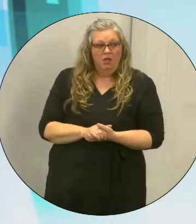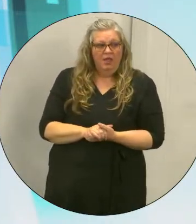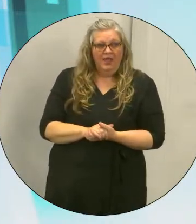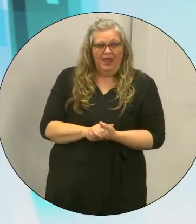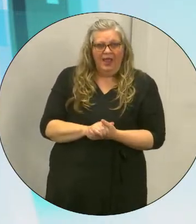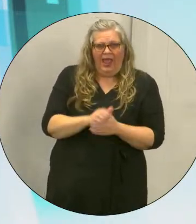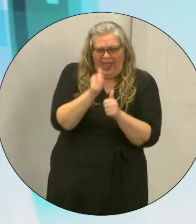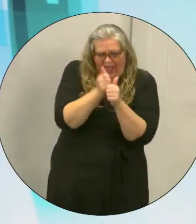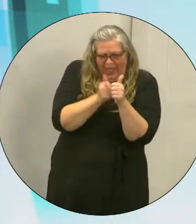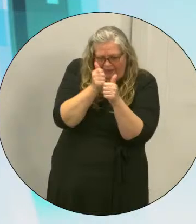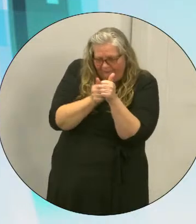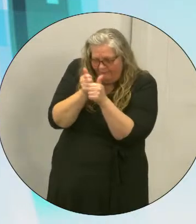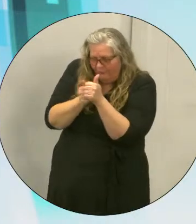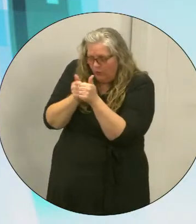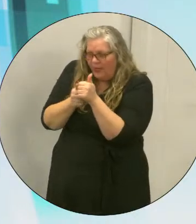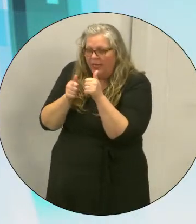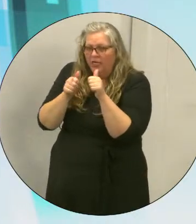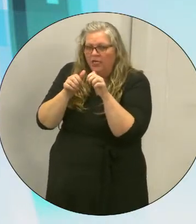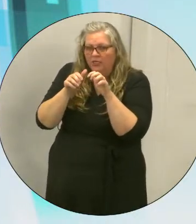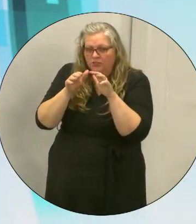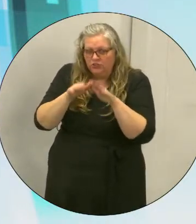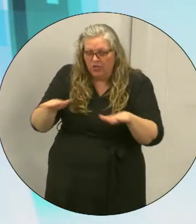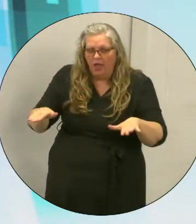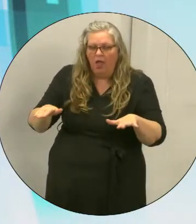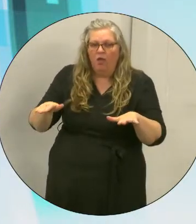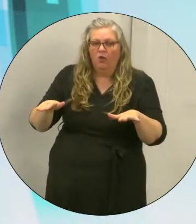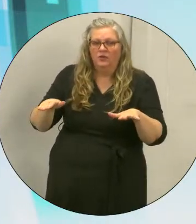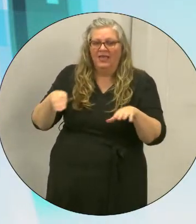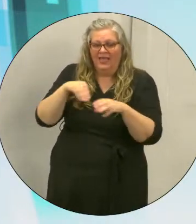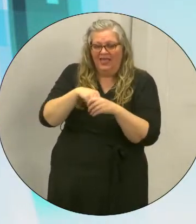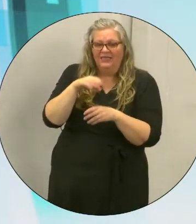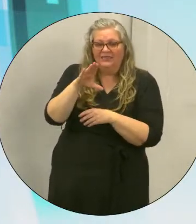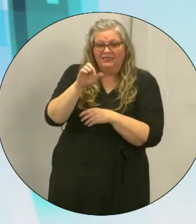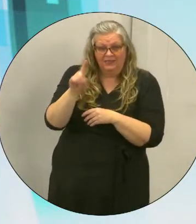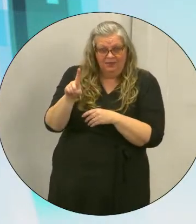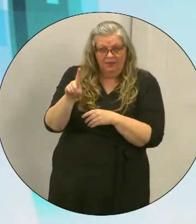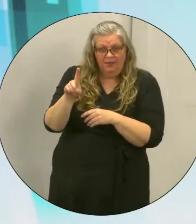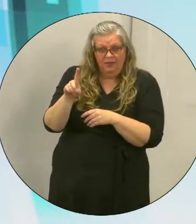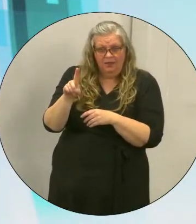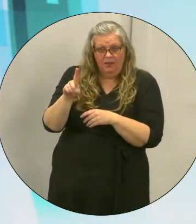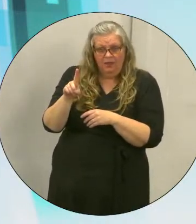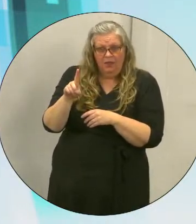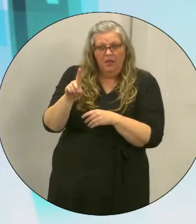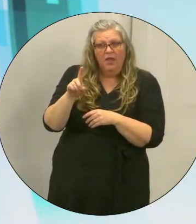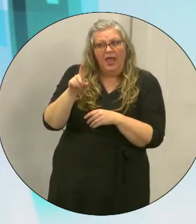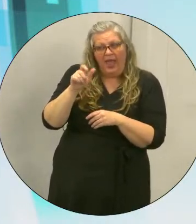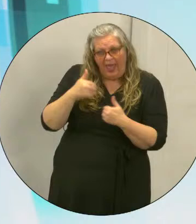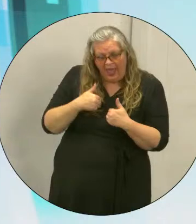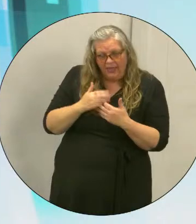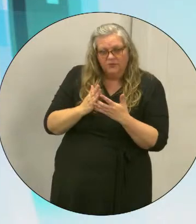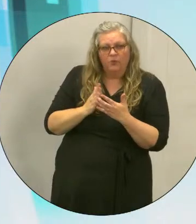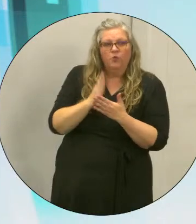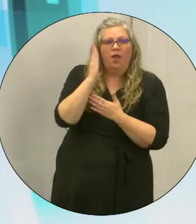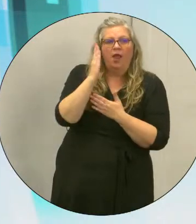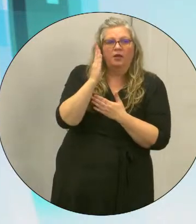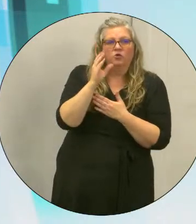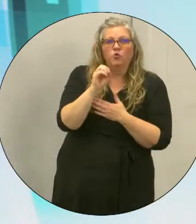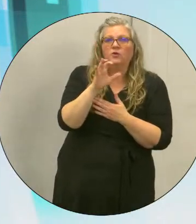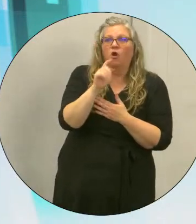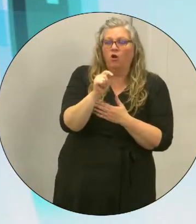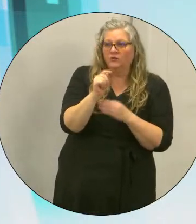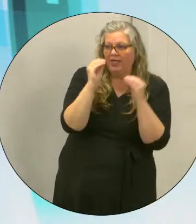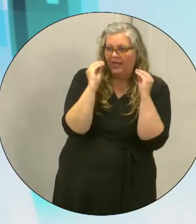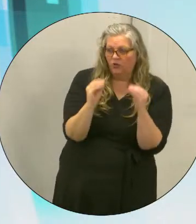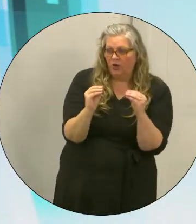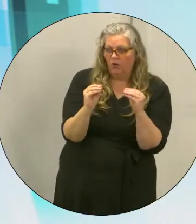child in this district deserves the right to an arts education taught by a teacher